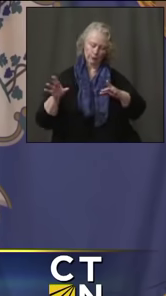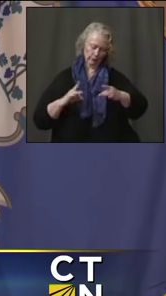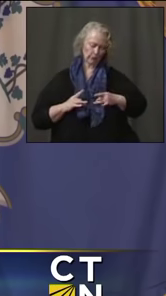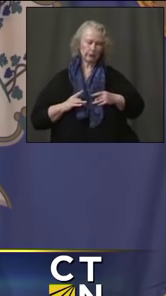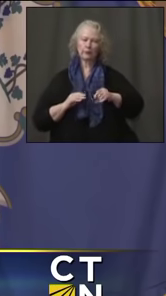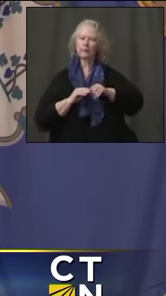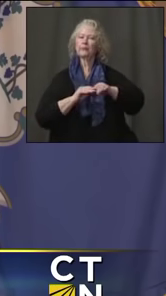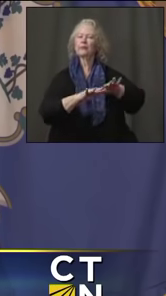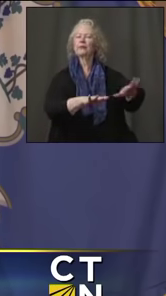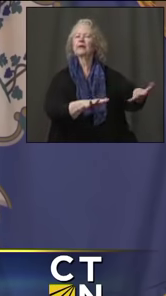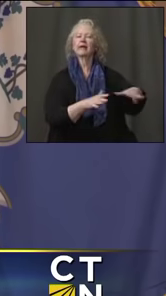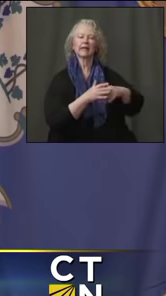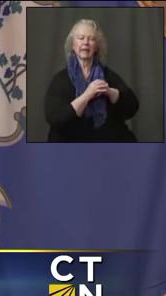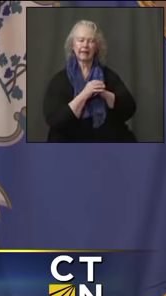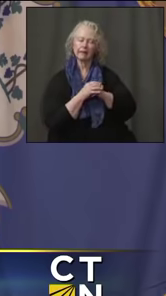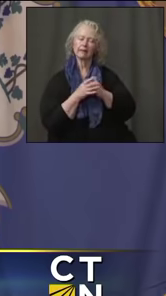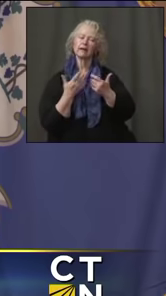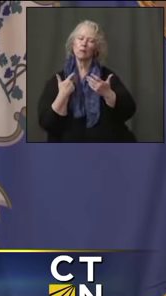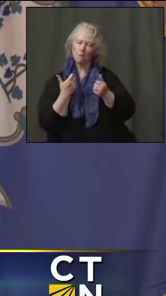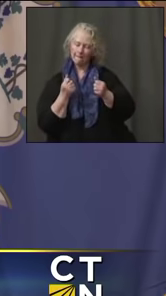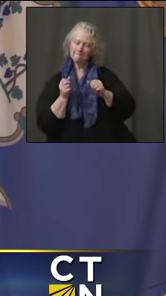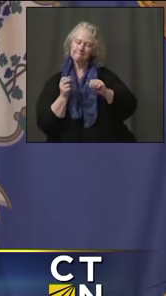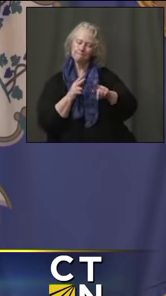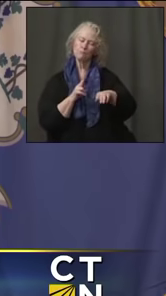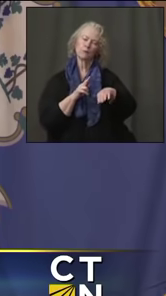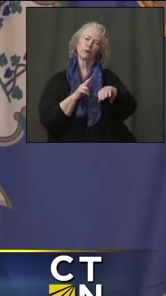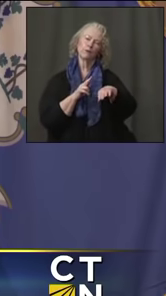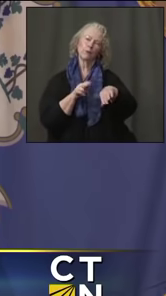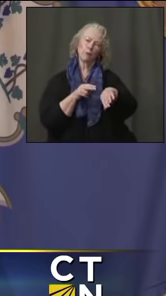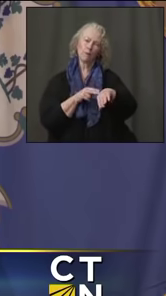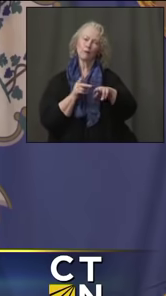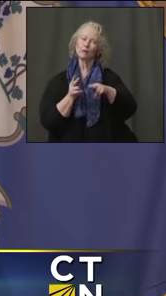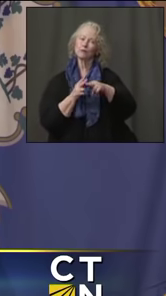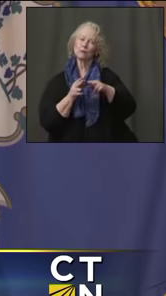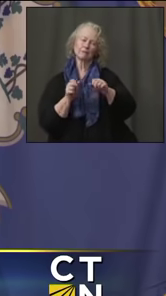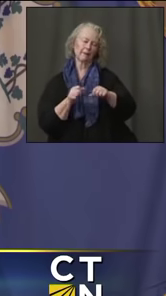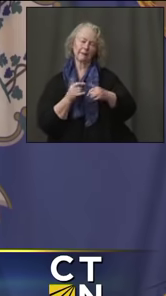But we're going to get back to normal there as soon as we can, but not now.